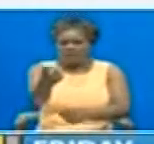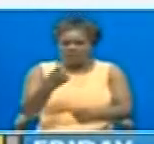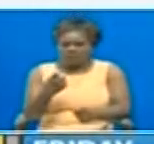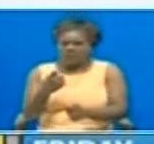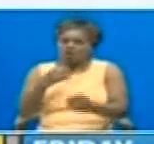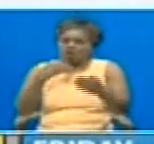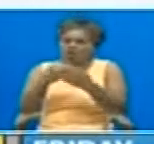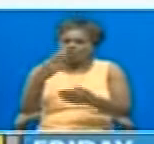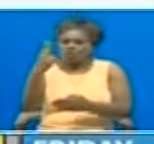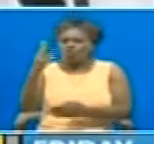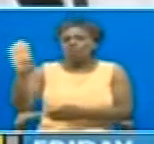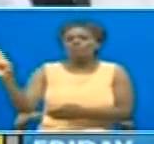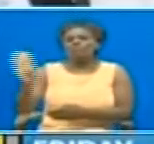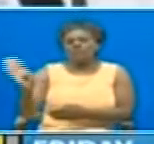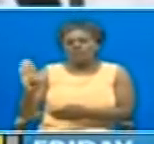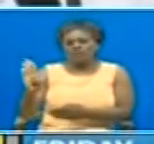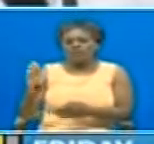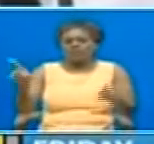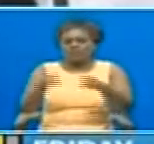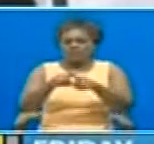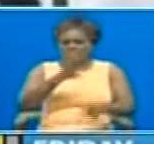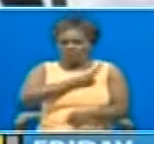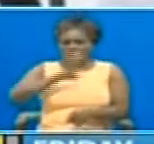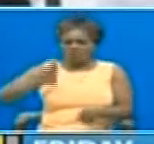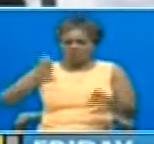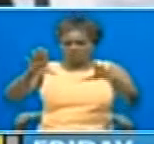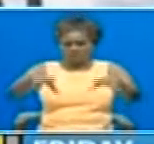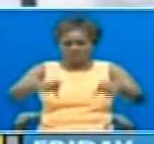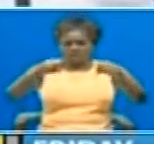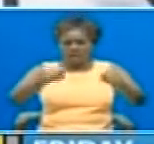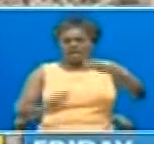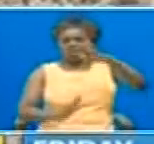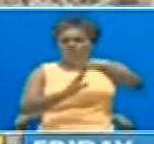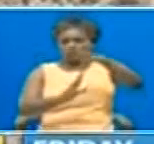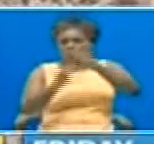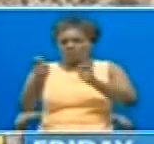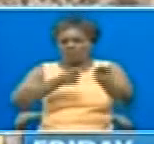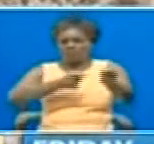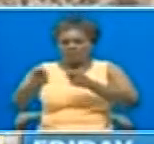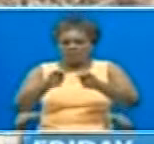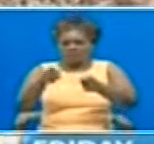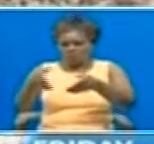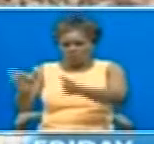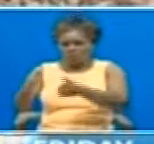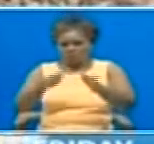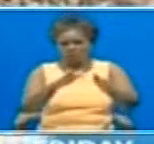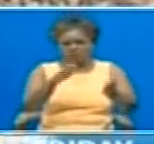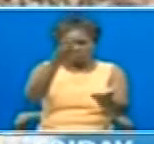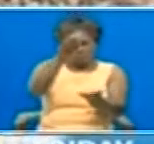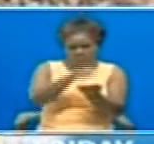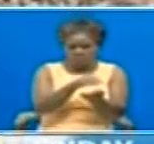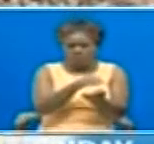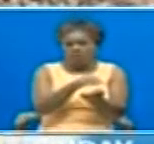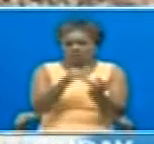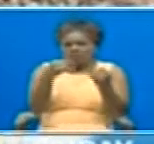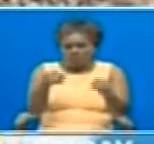2 billion shillings. According to the board's chairman, restructuring the top management is one of the options they have resorted to in